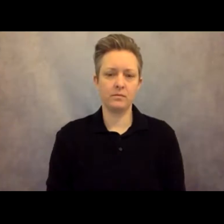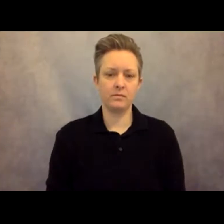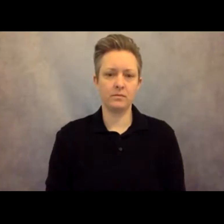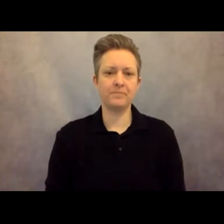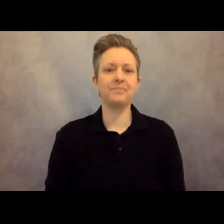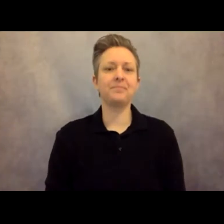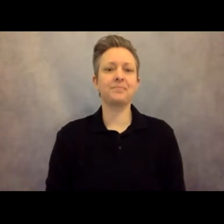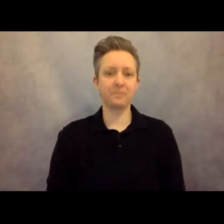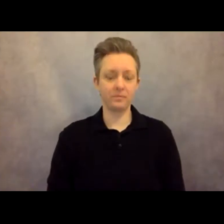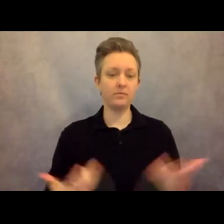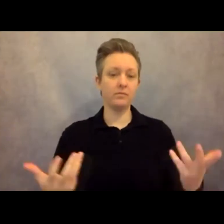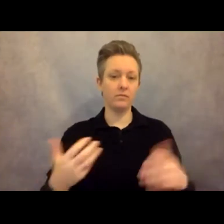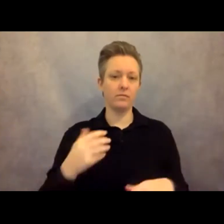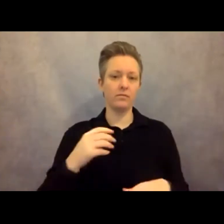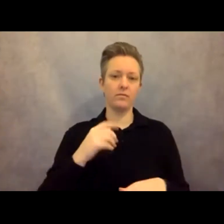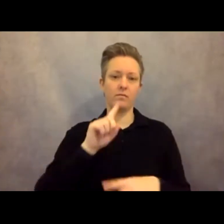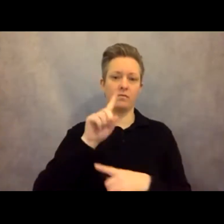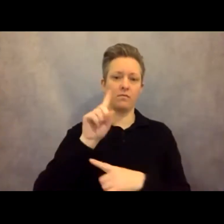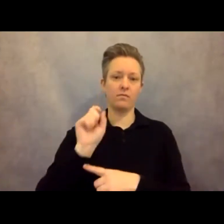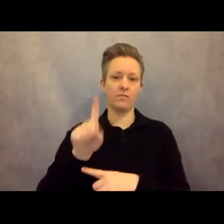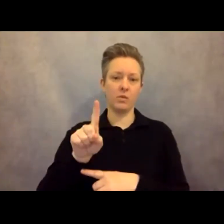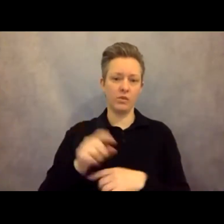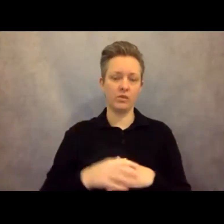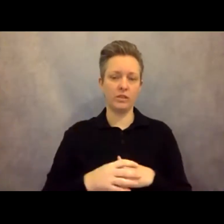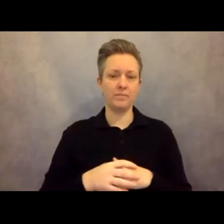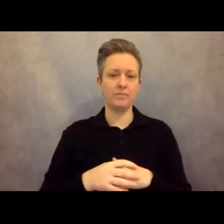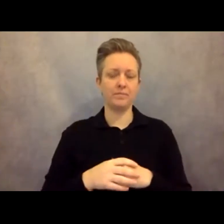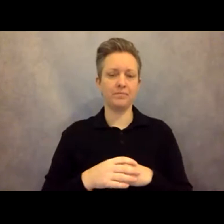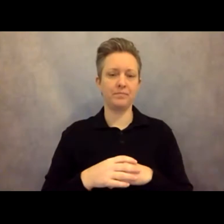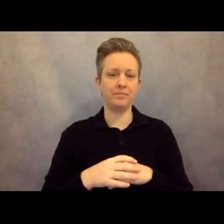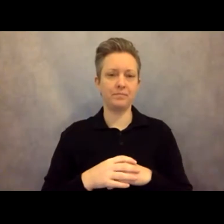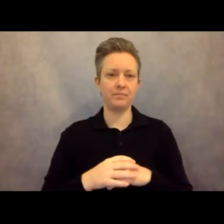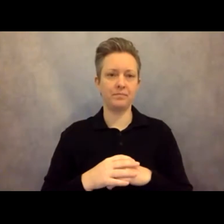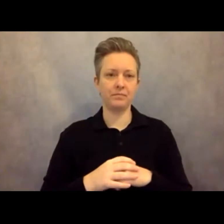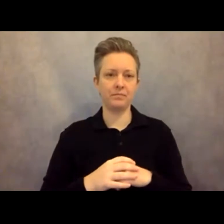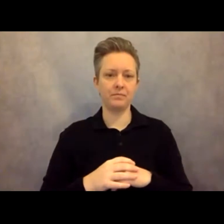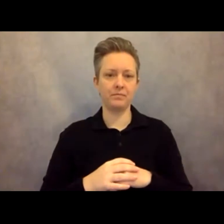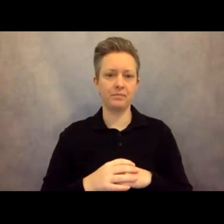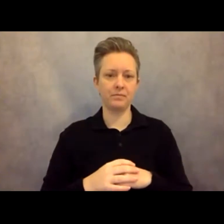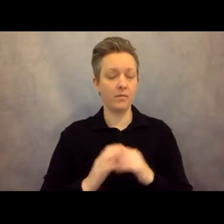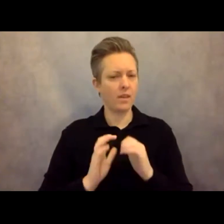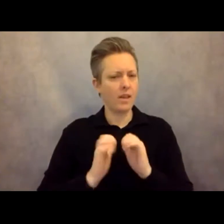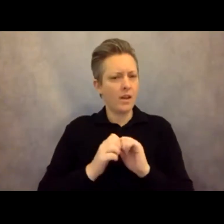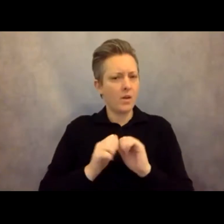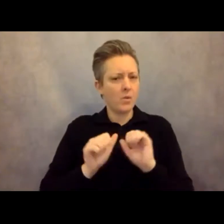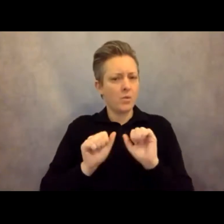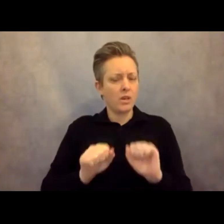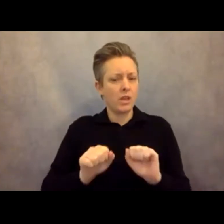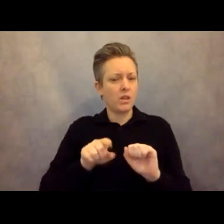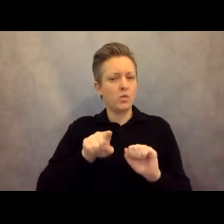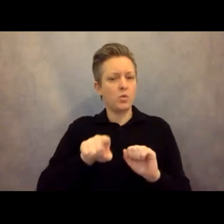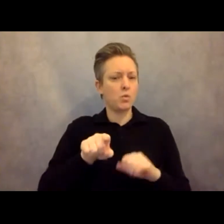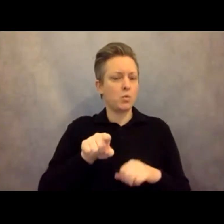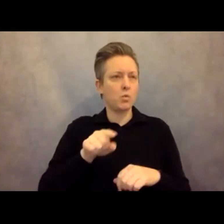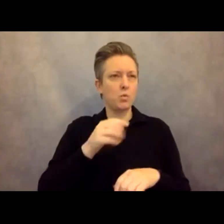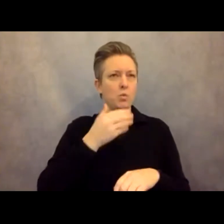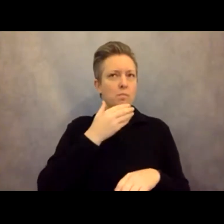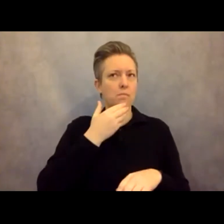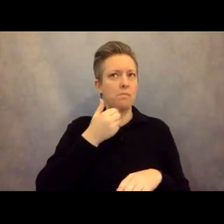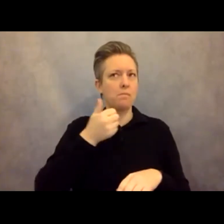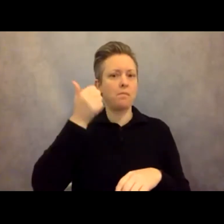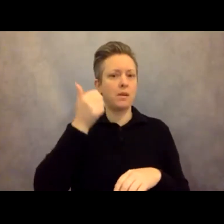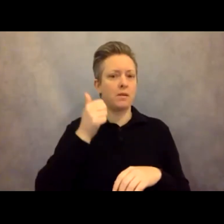So I have a question. How can you better center or situate yourselves in equity